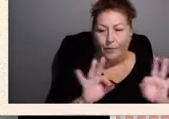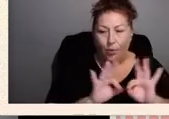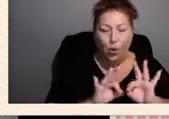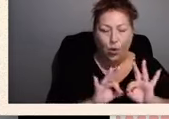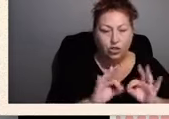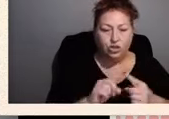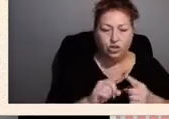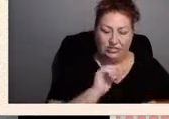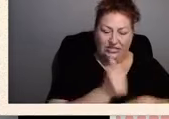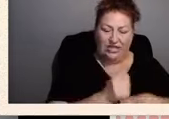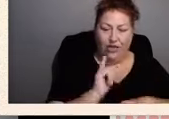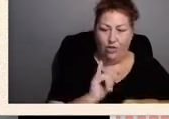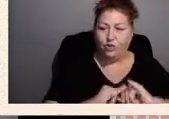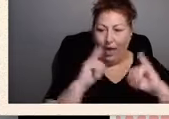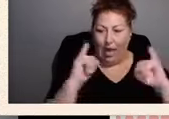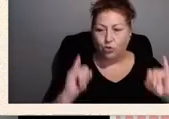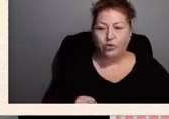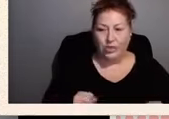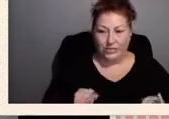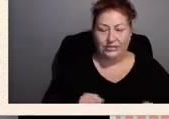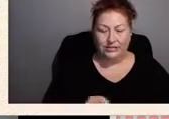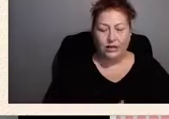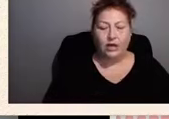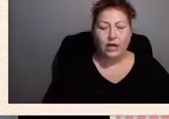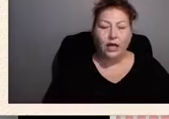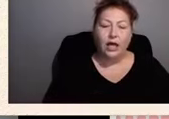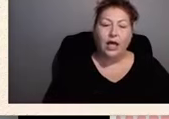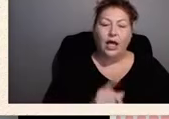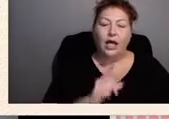boundaries and, just